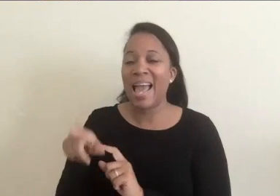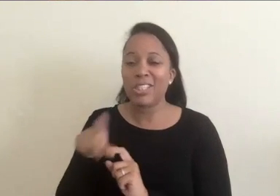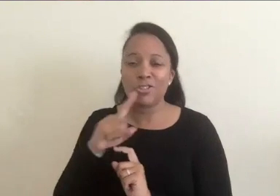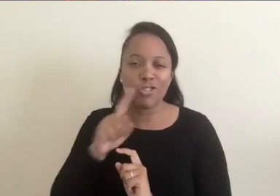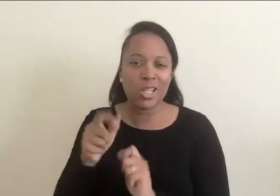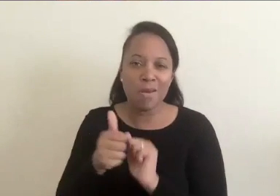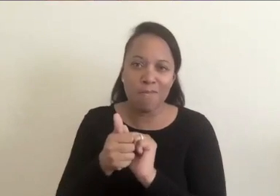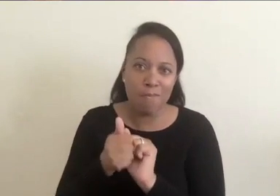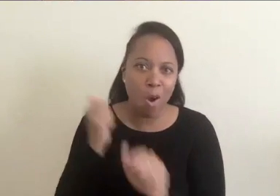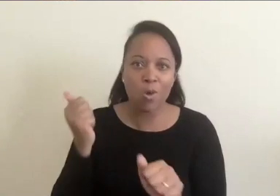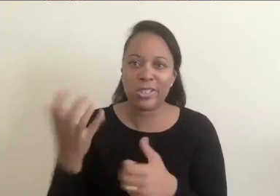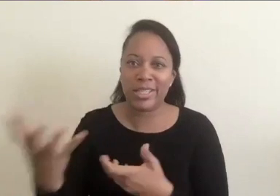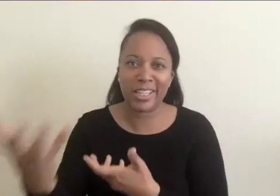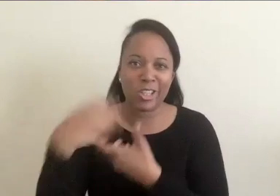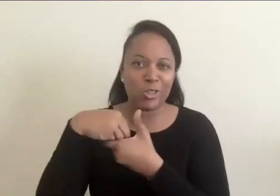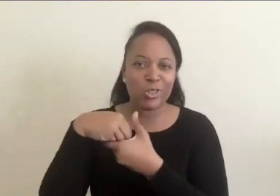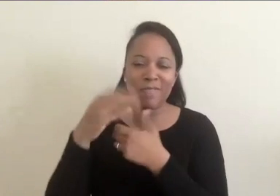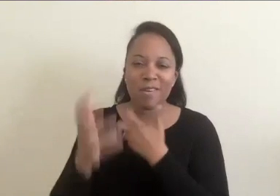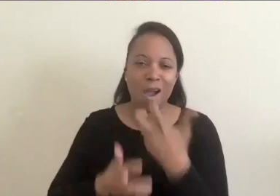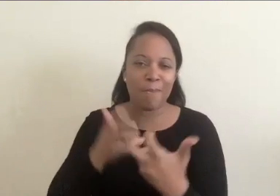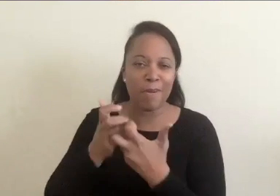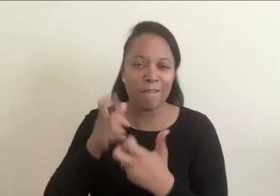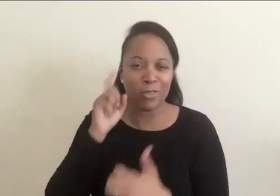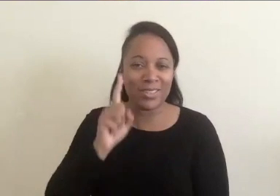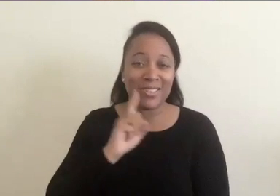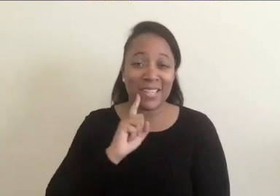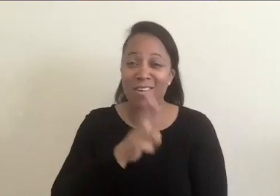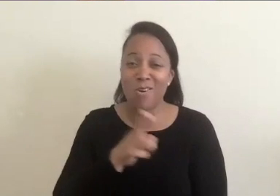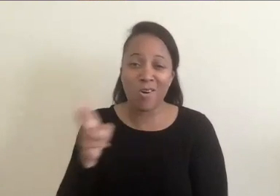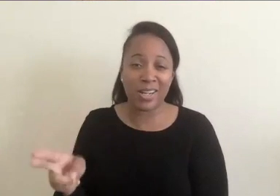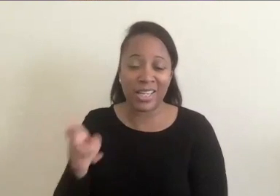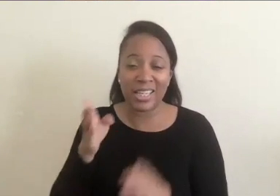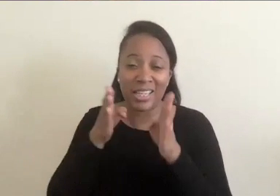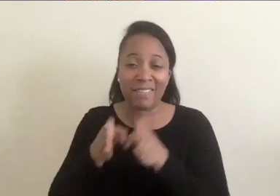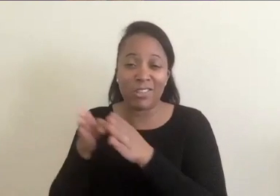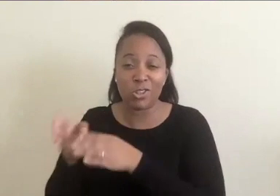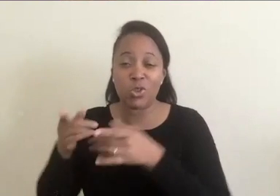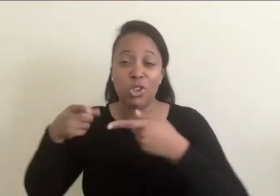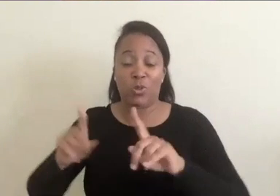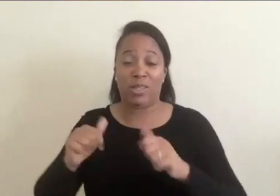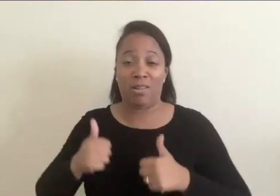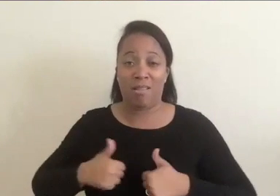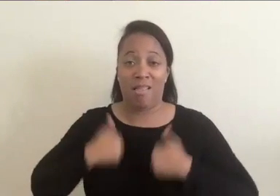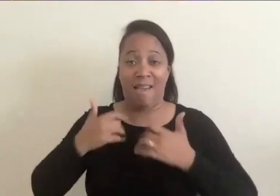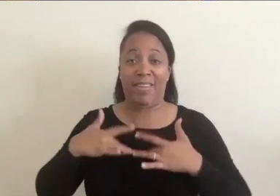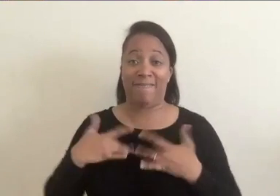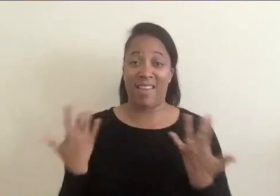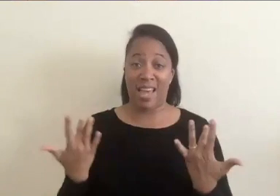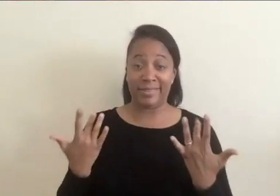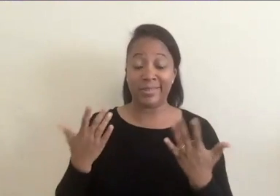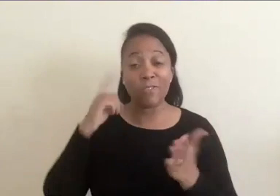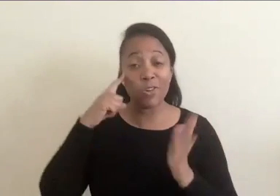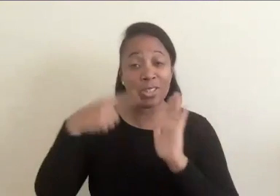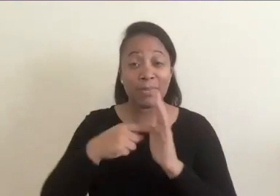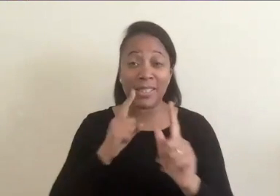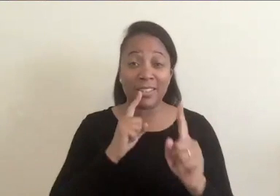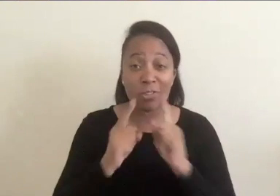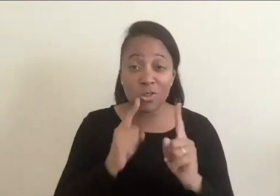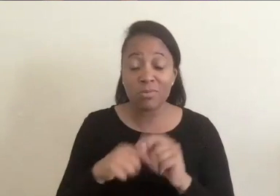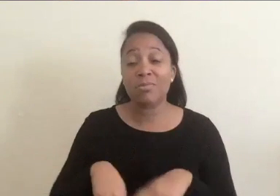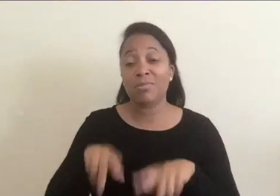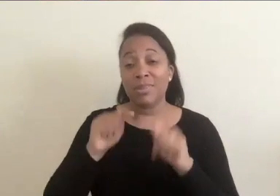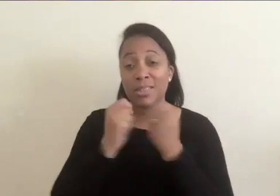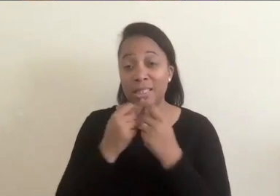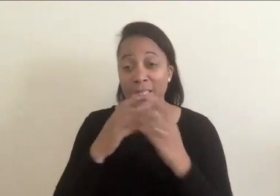inclusive accommodation for deaf and hard of hearing individuals during live events such as interviews or